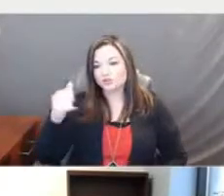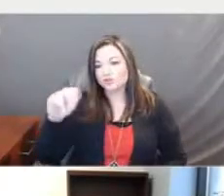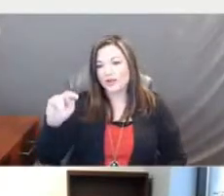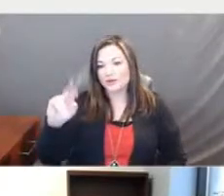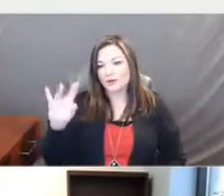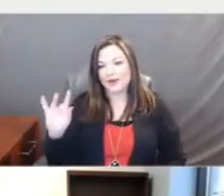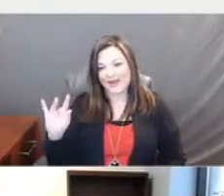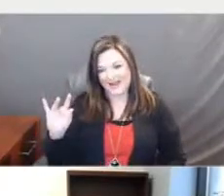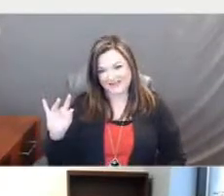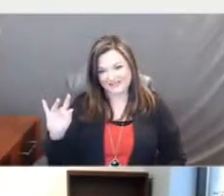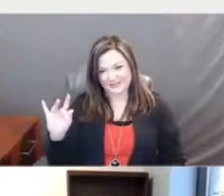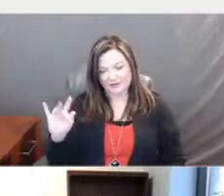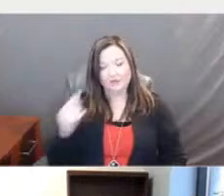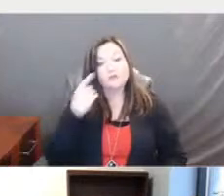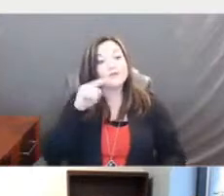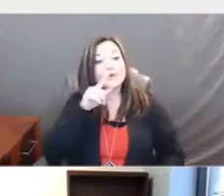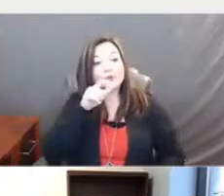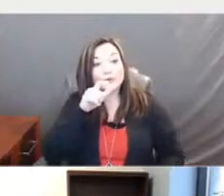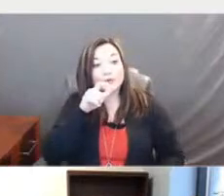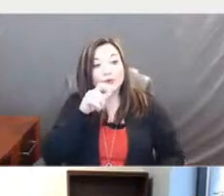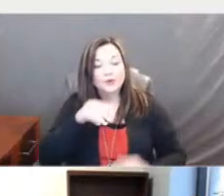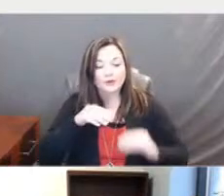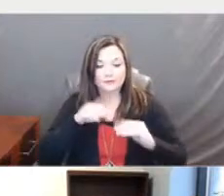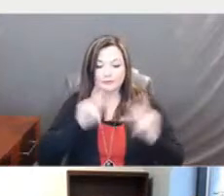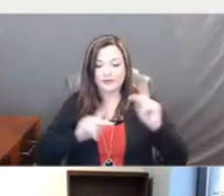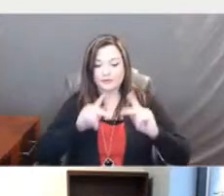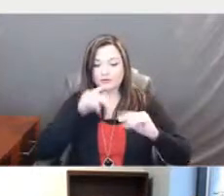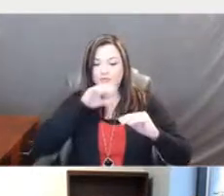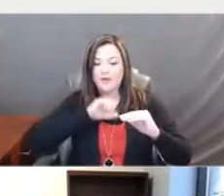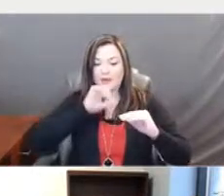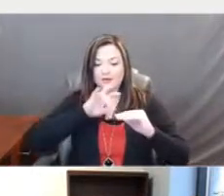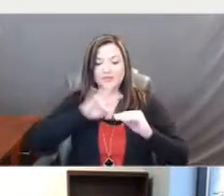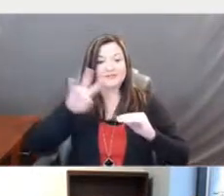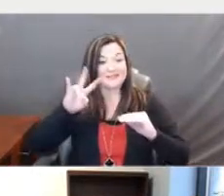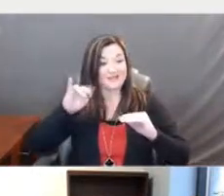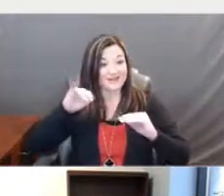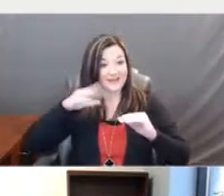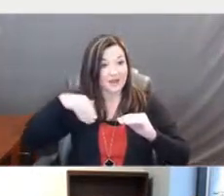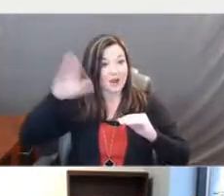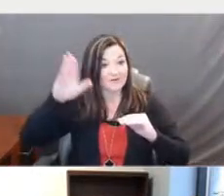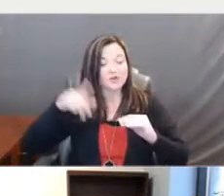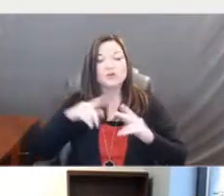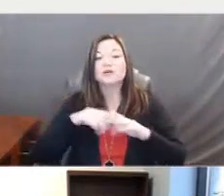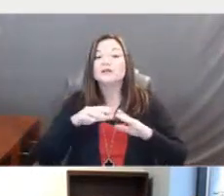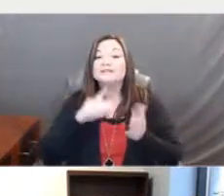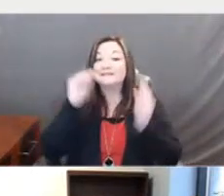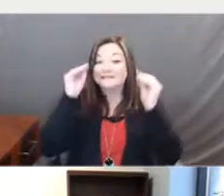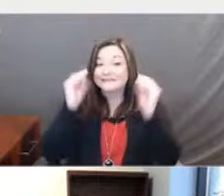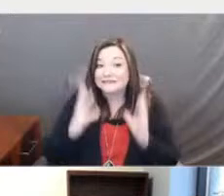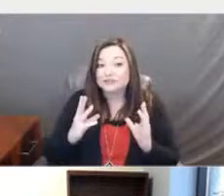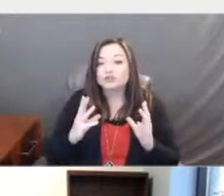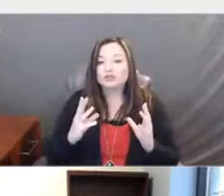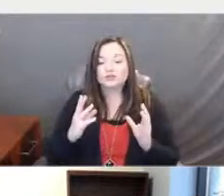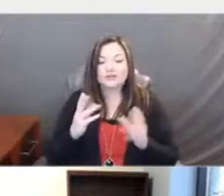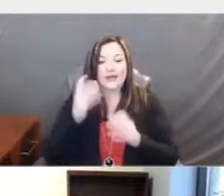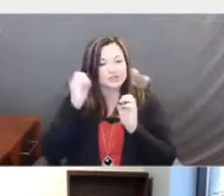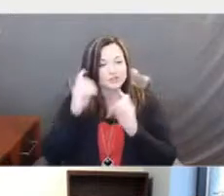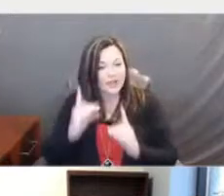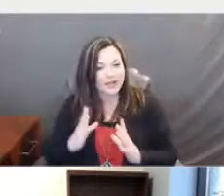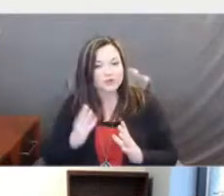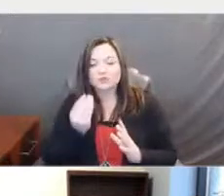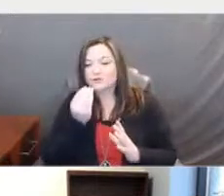people 70 years old or older, teachers and school staff, child care and higher education workers, food